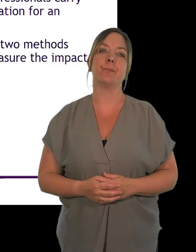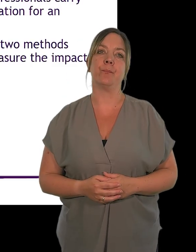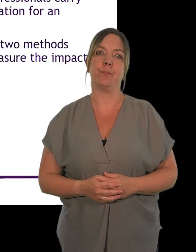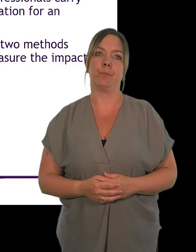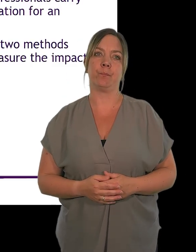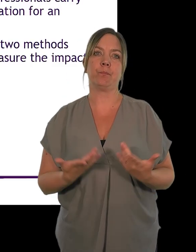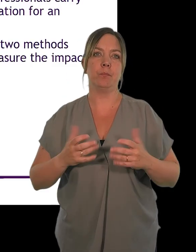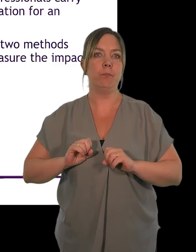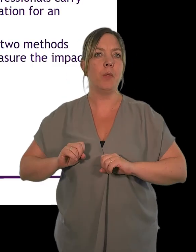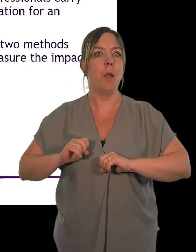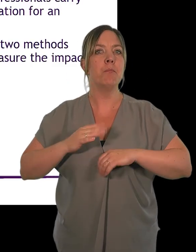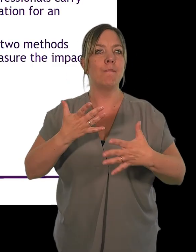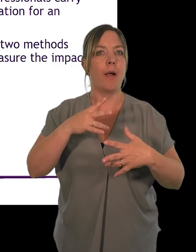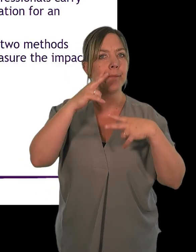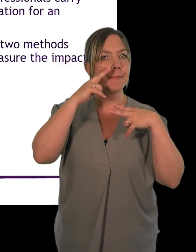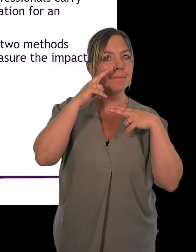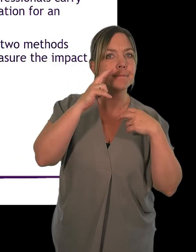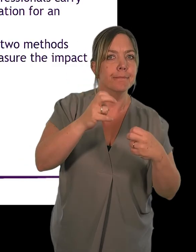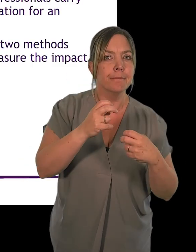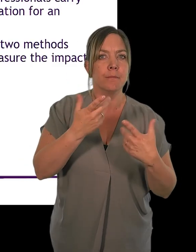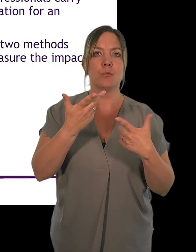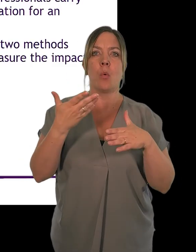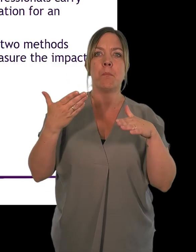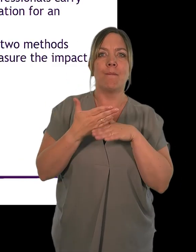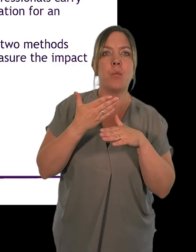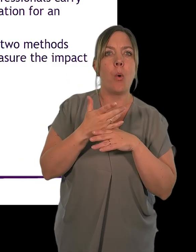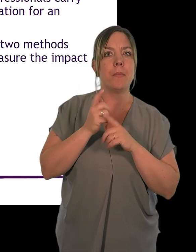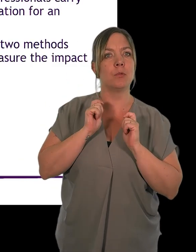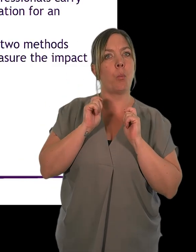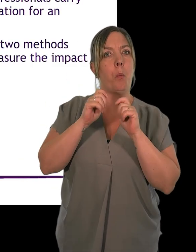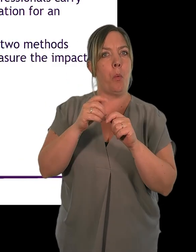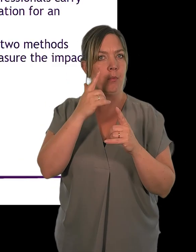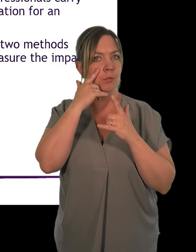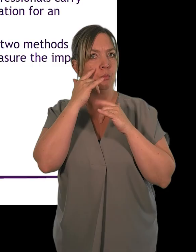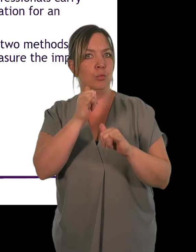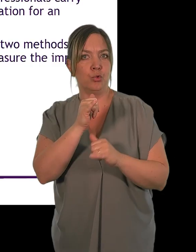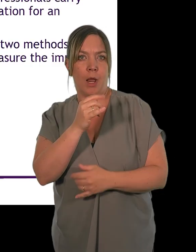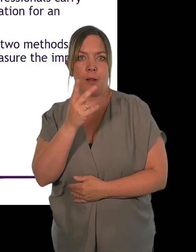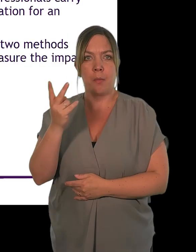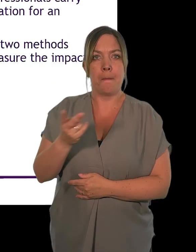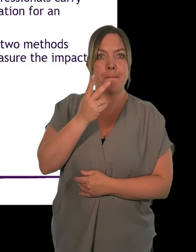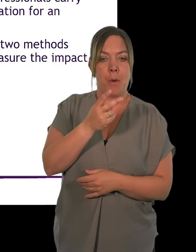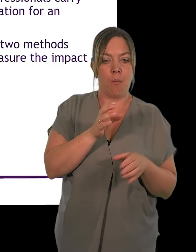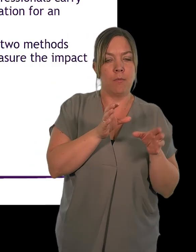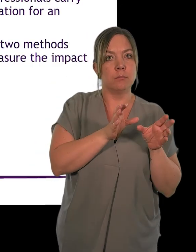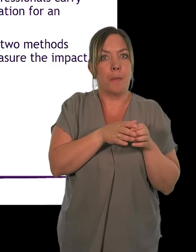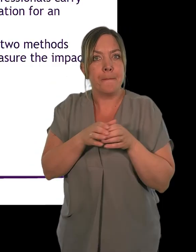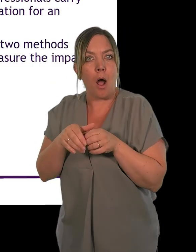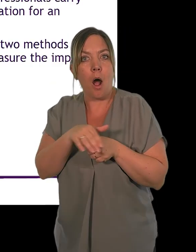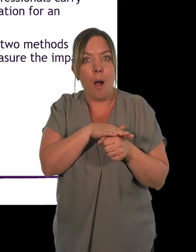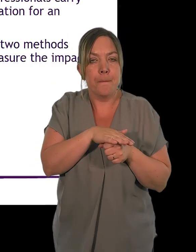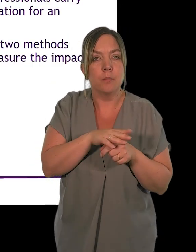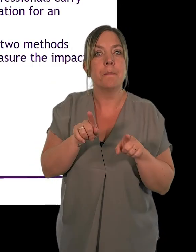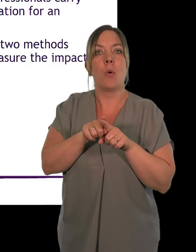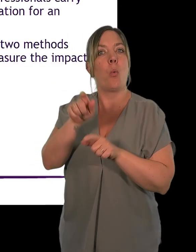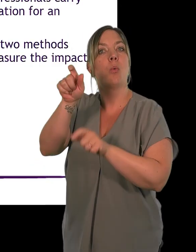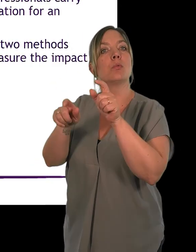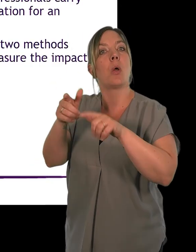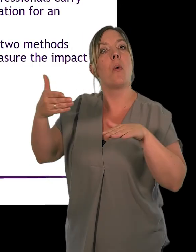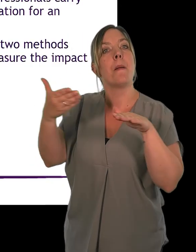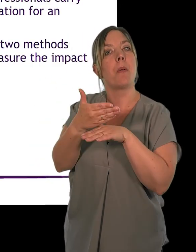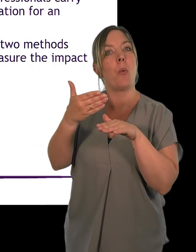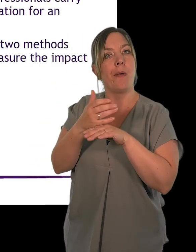Providing insight into performance and reward to check both departments and employees are performing and